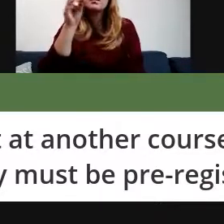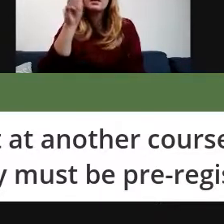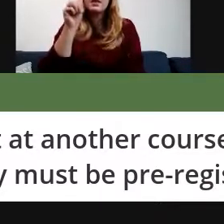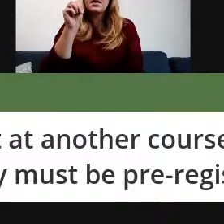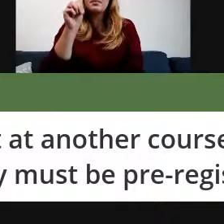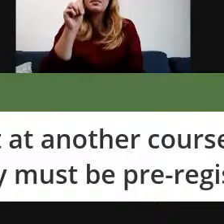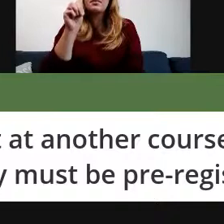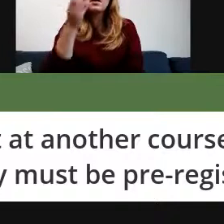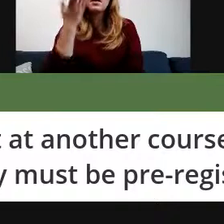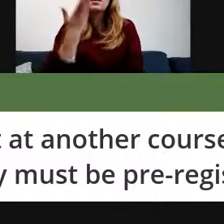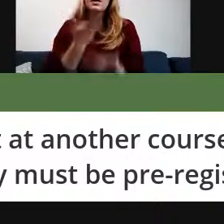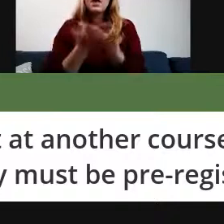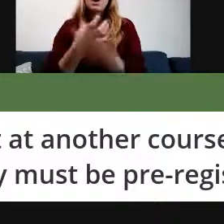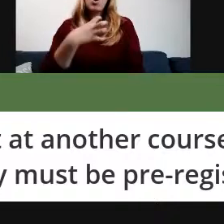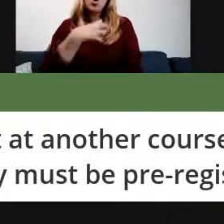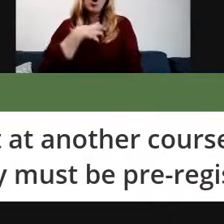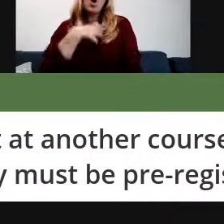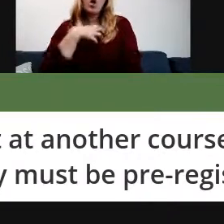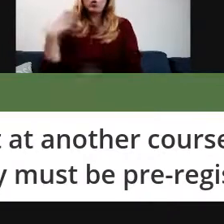they must be pre-registered.